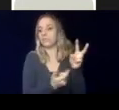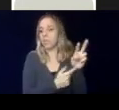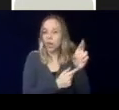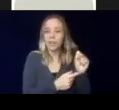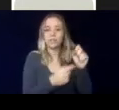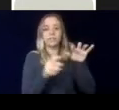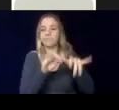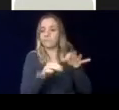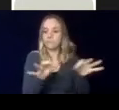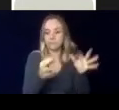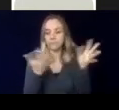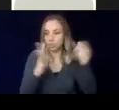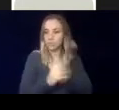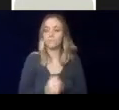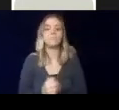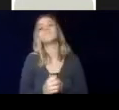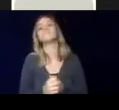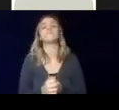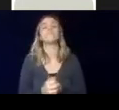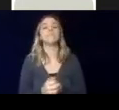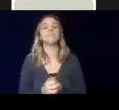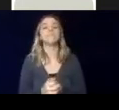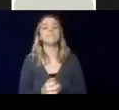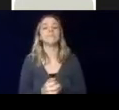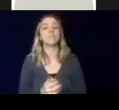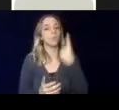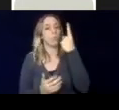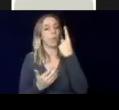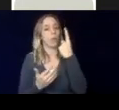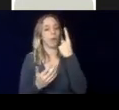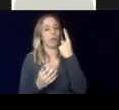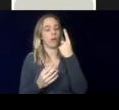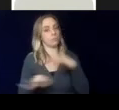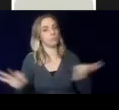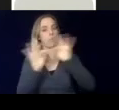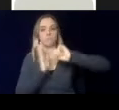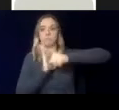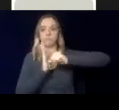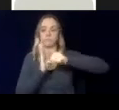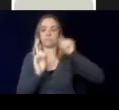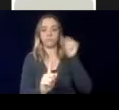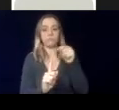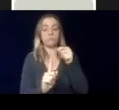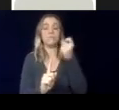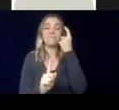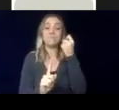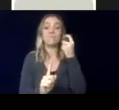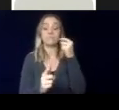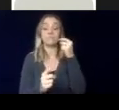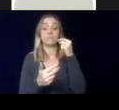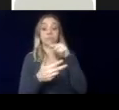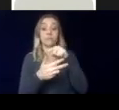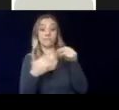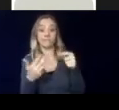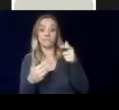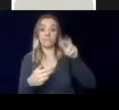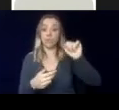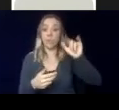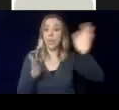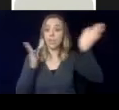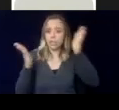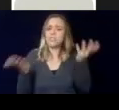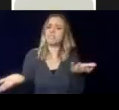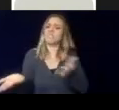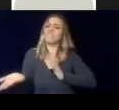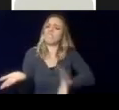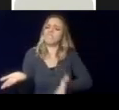But one thing I want to emphasize is that these are okay to use for standard phone calls. So if you're doing a